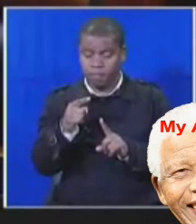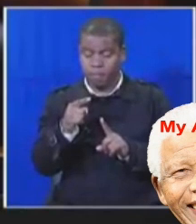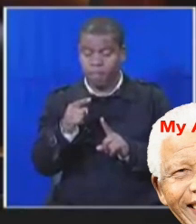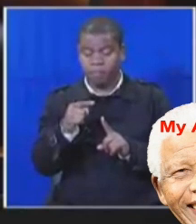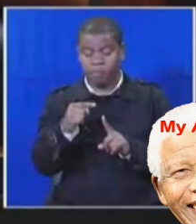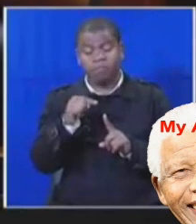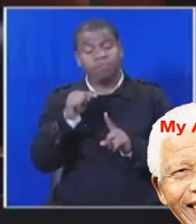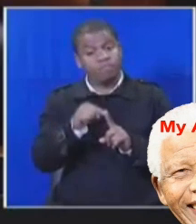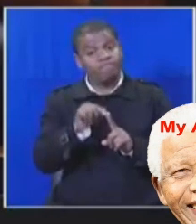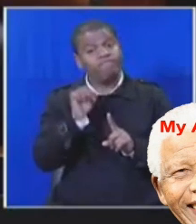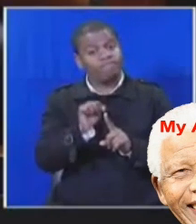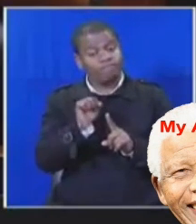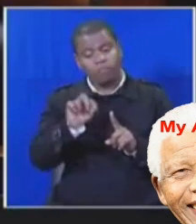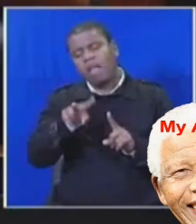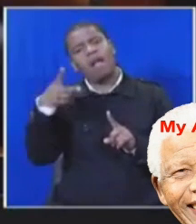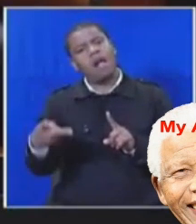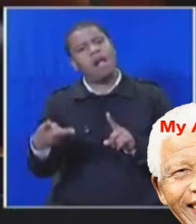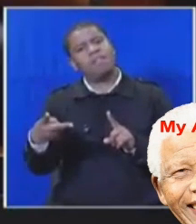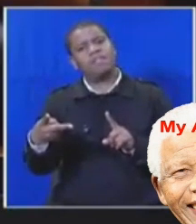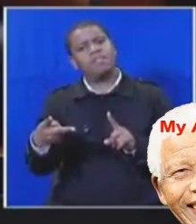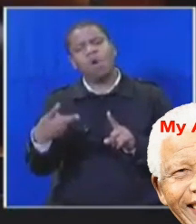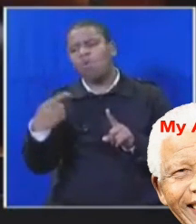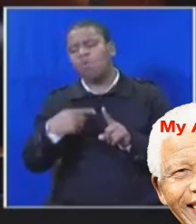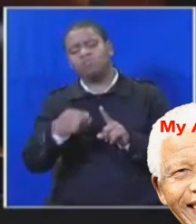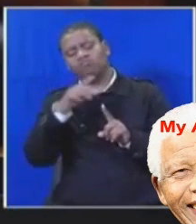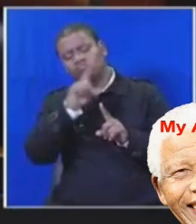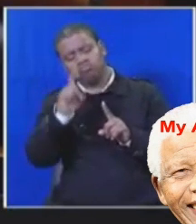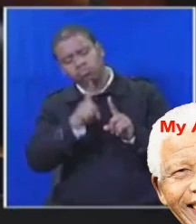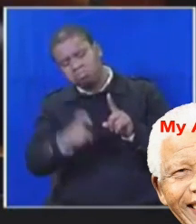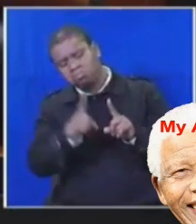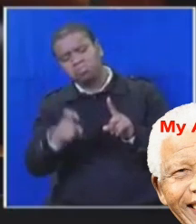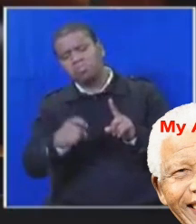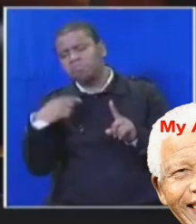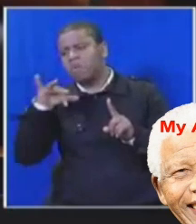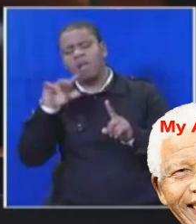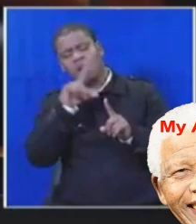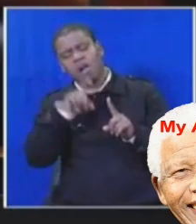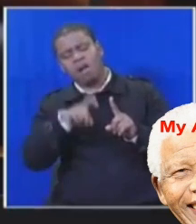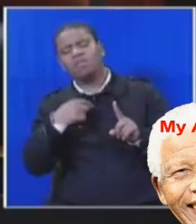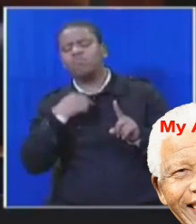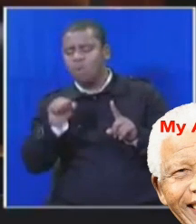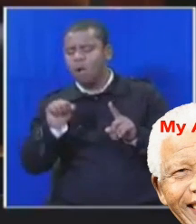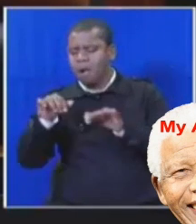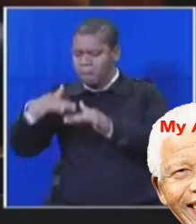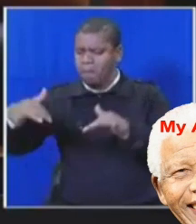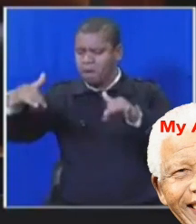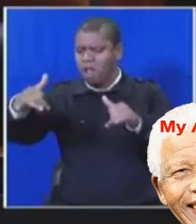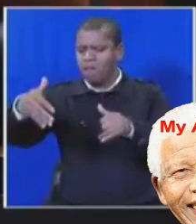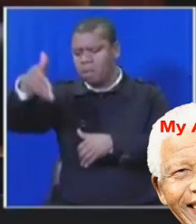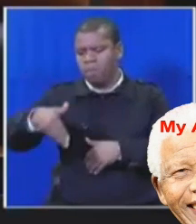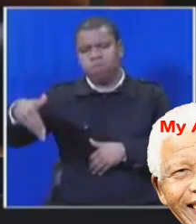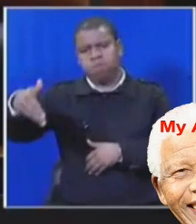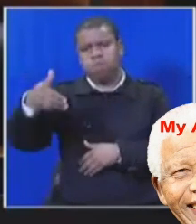are being asked outside about their conduct in reference